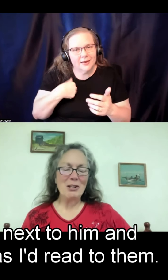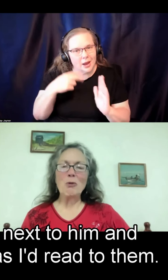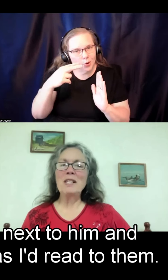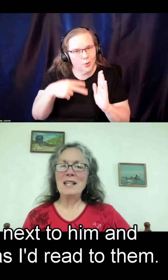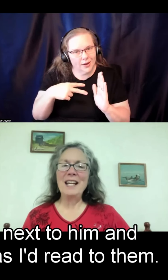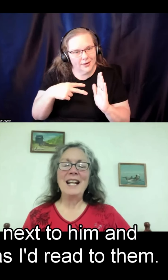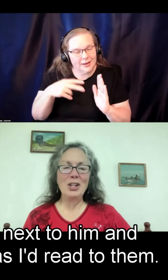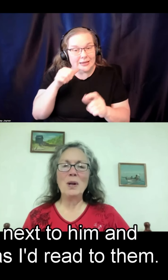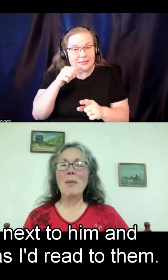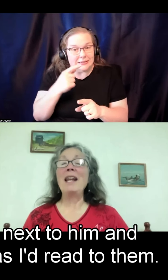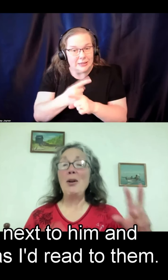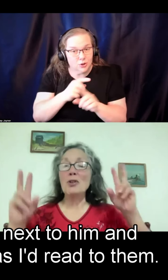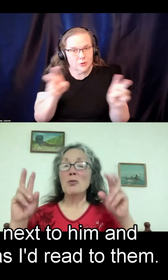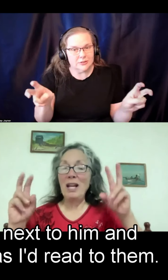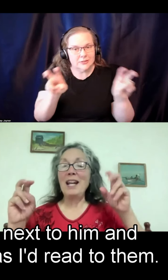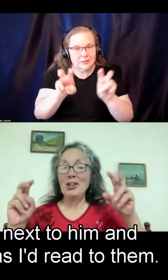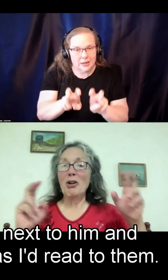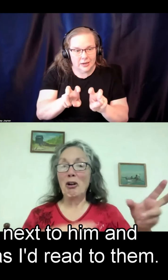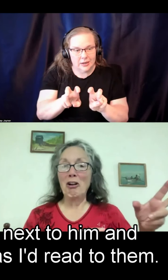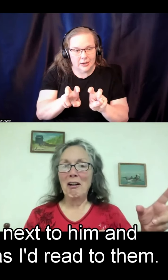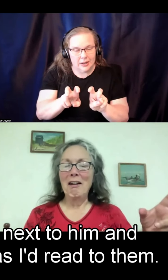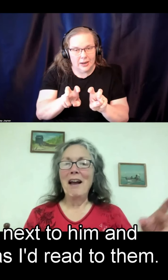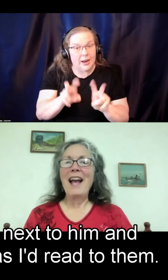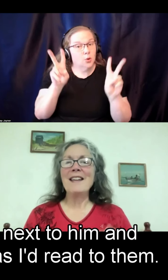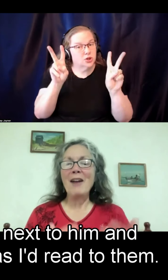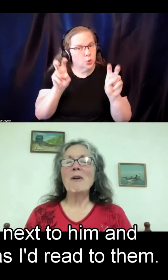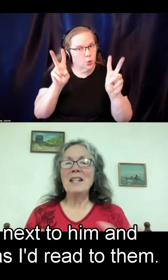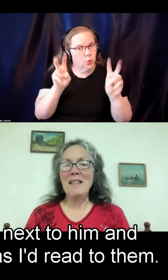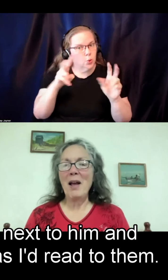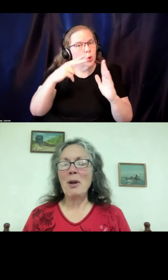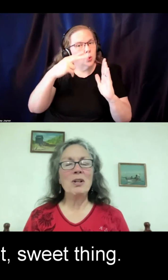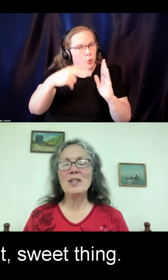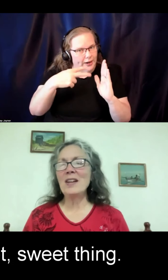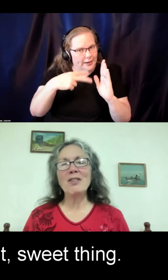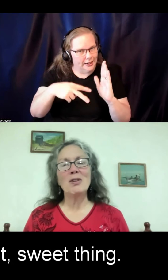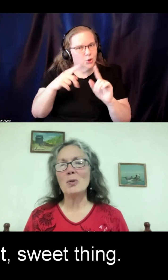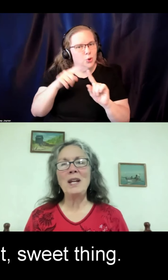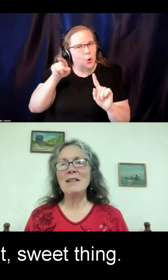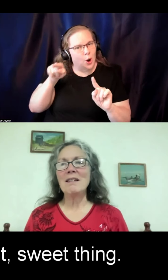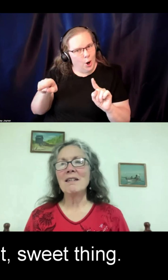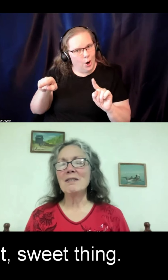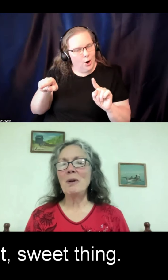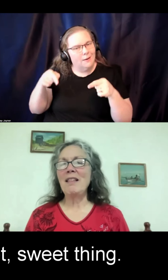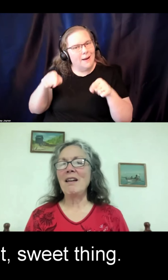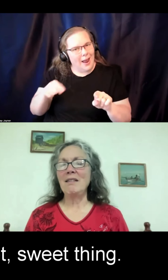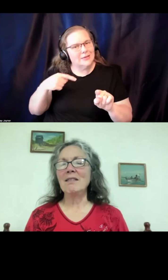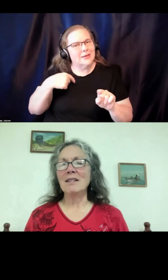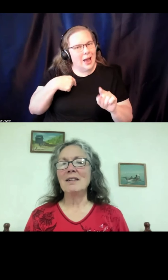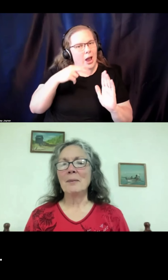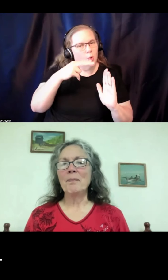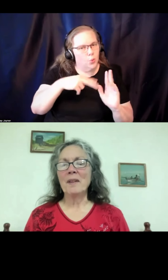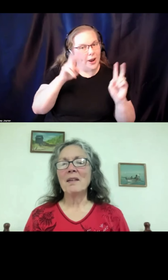his sister was sitting next to him and he was reading to her Mhm. as I'd read to them. It was Mm. such a sweet, sweet